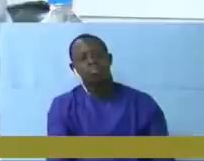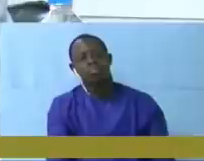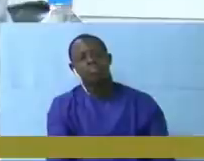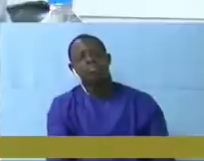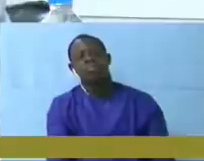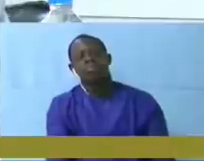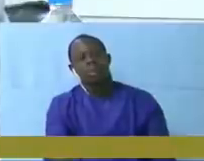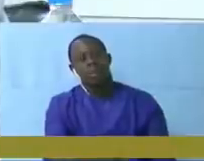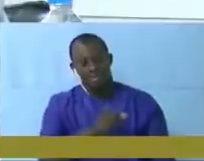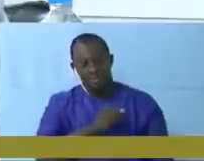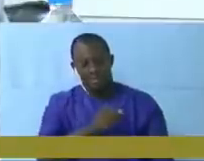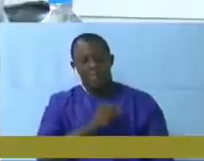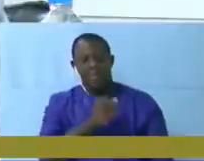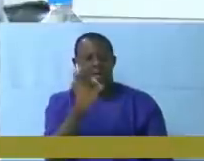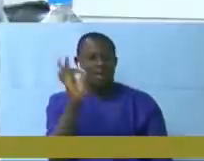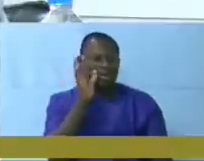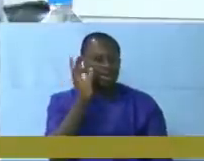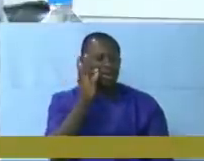Constitutions have